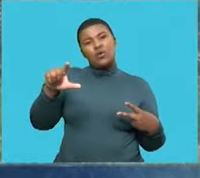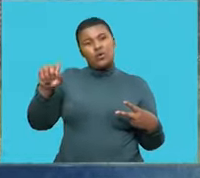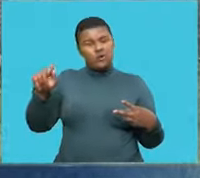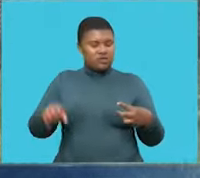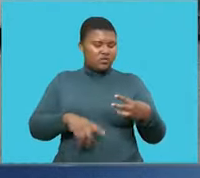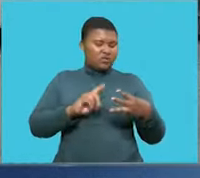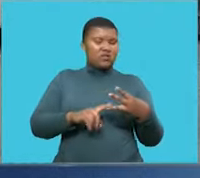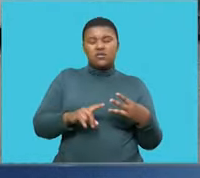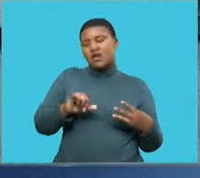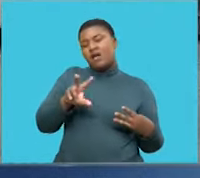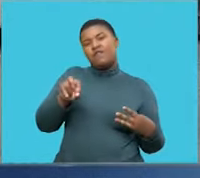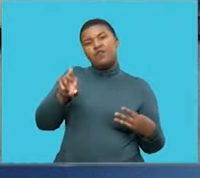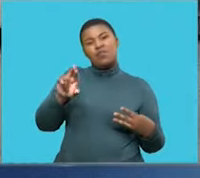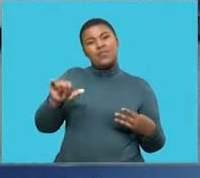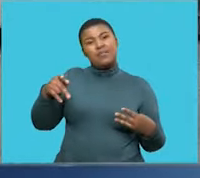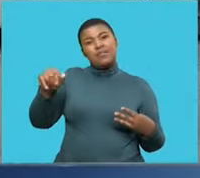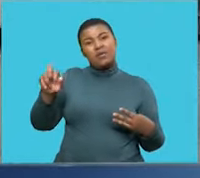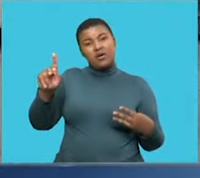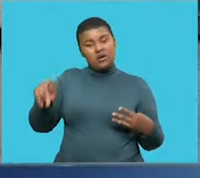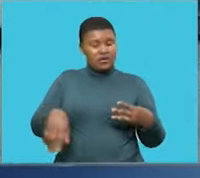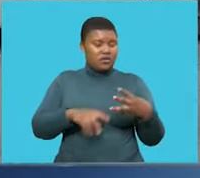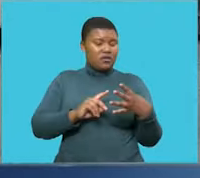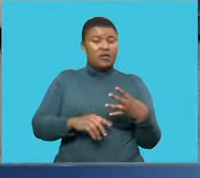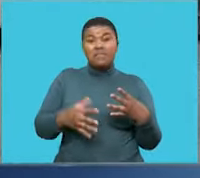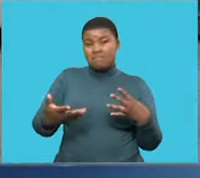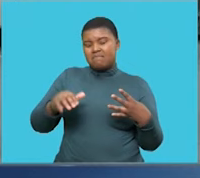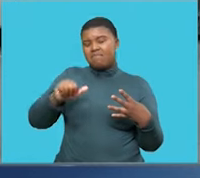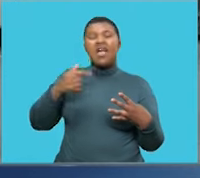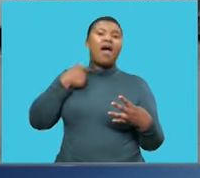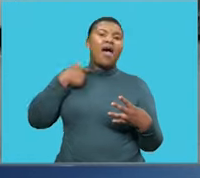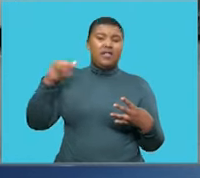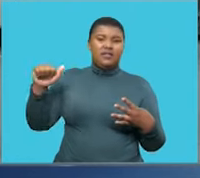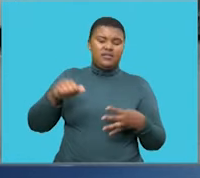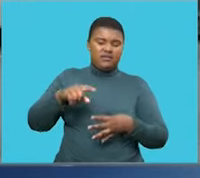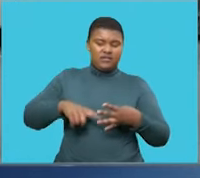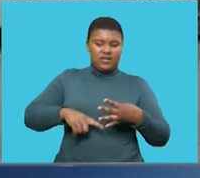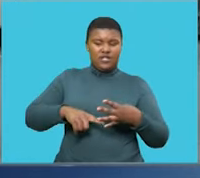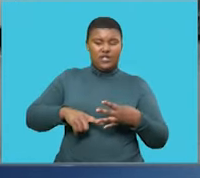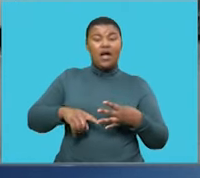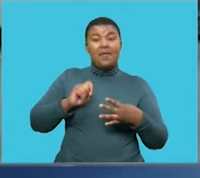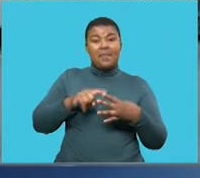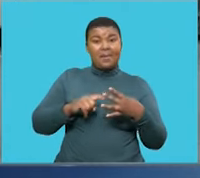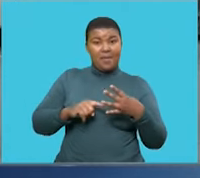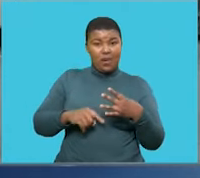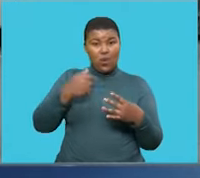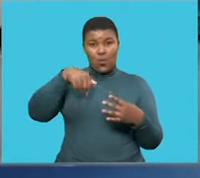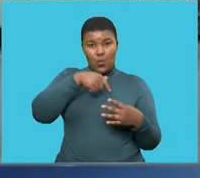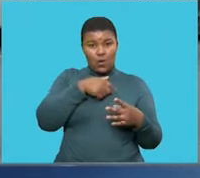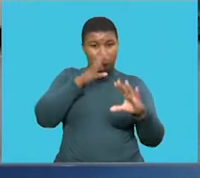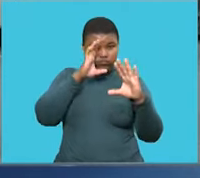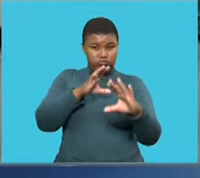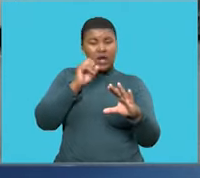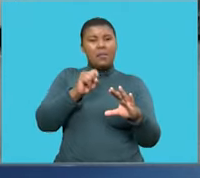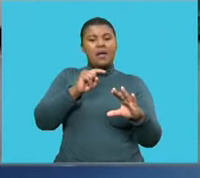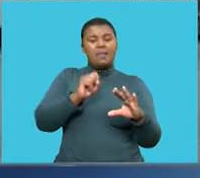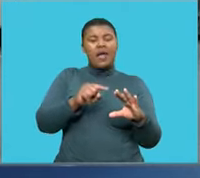you know ivory park and also alexander along chakske river stream so so far we have